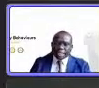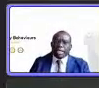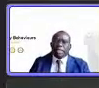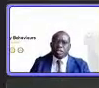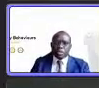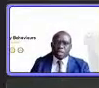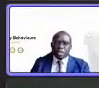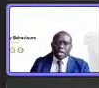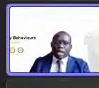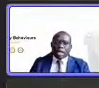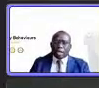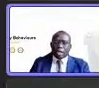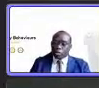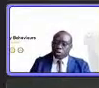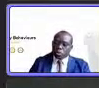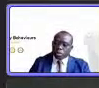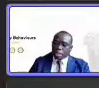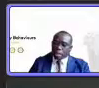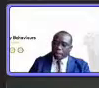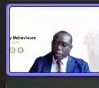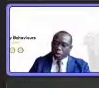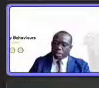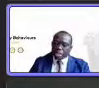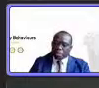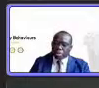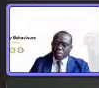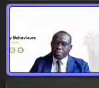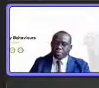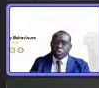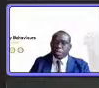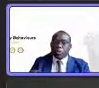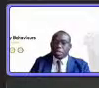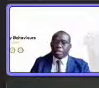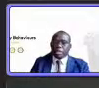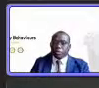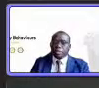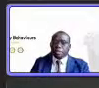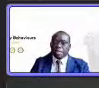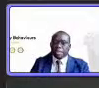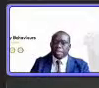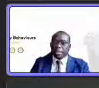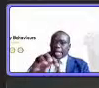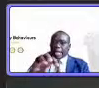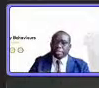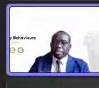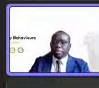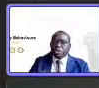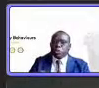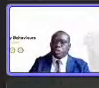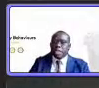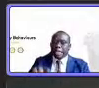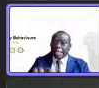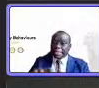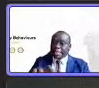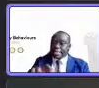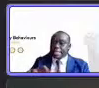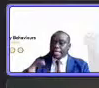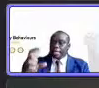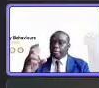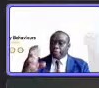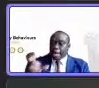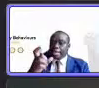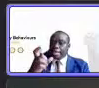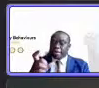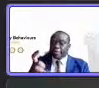within a certain region, and one of the major problems on the African continent that I didn't mention is